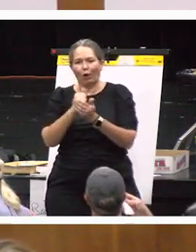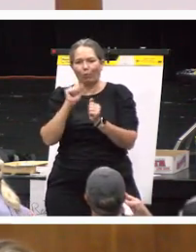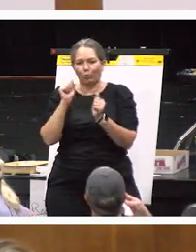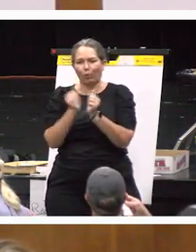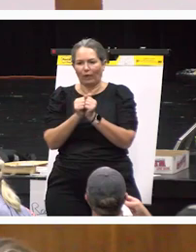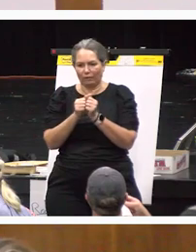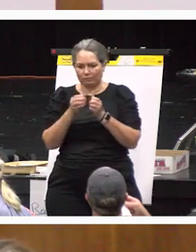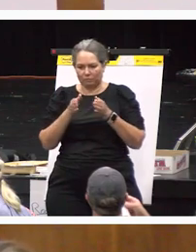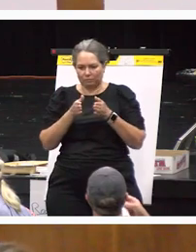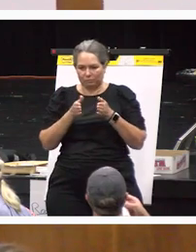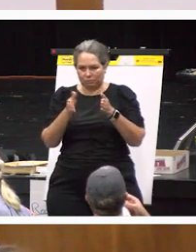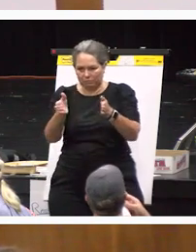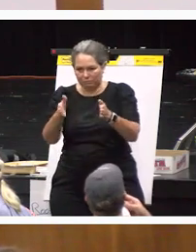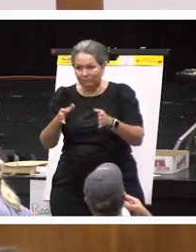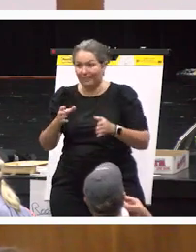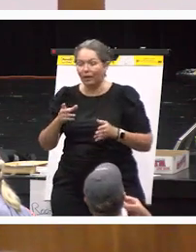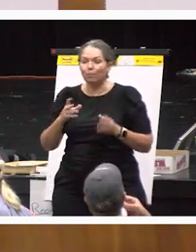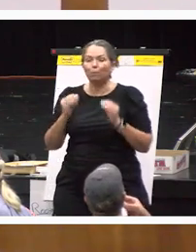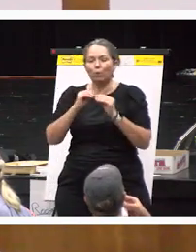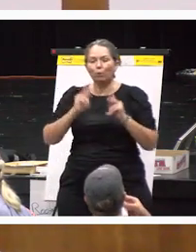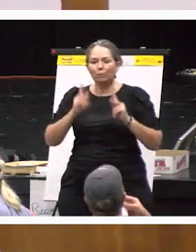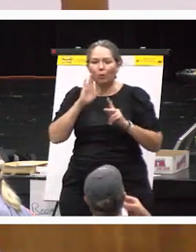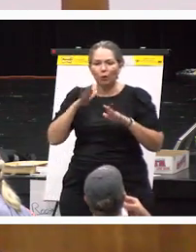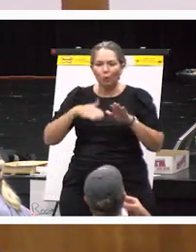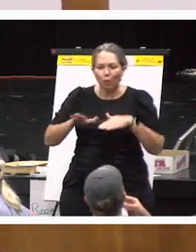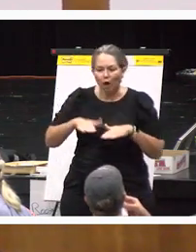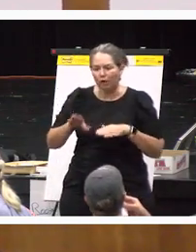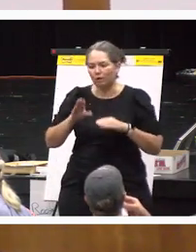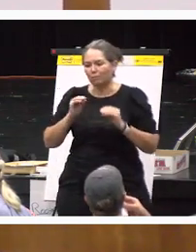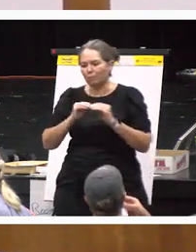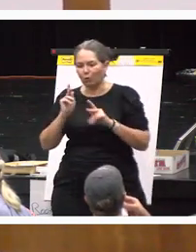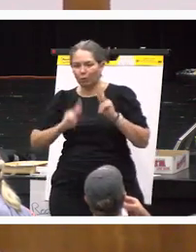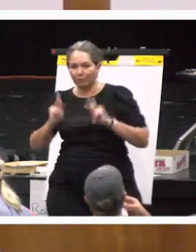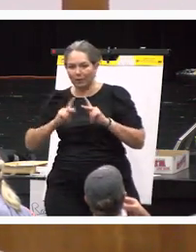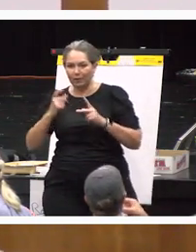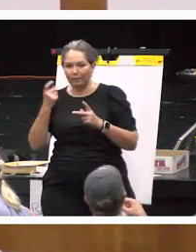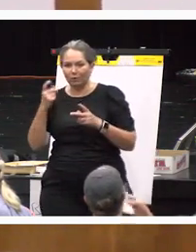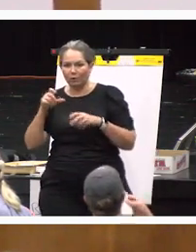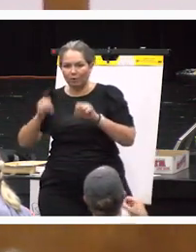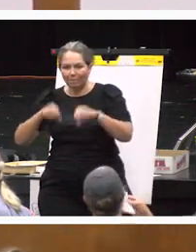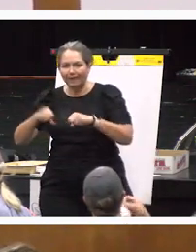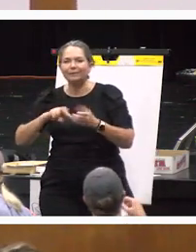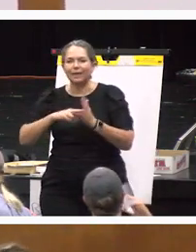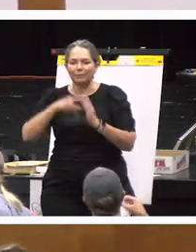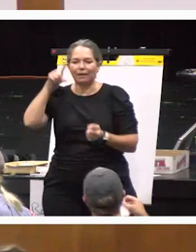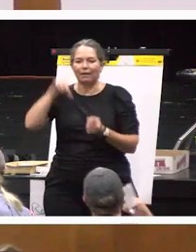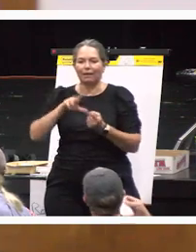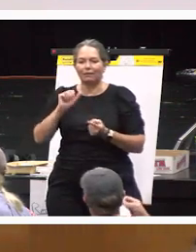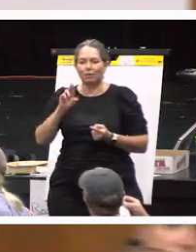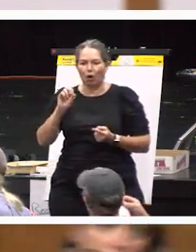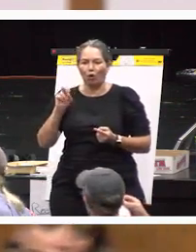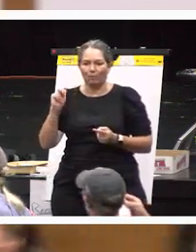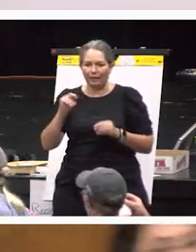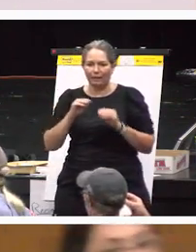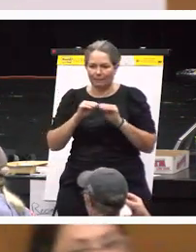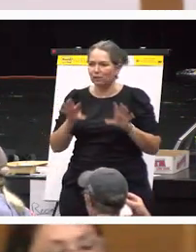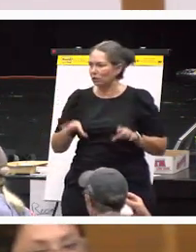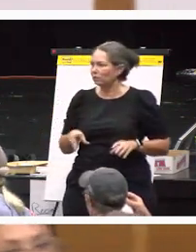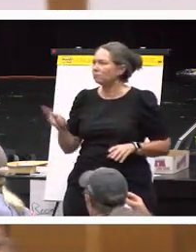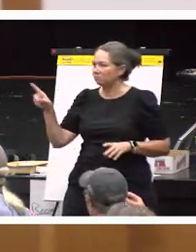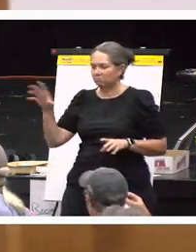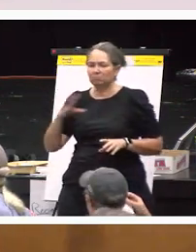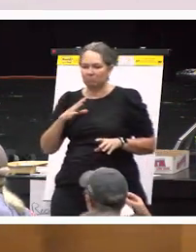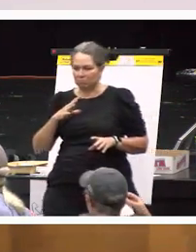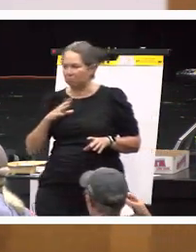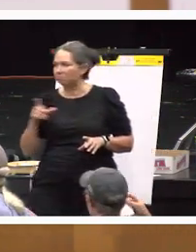people biked and walked, our collective carbon footprint would be reduced. Thank you so much. So you'd advocate for voting for that one. We